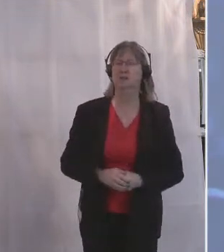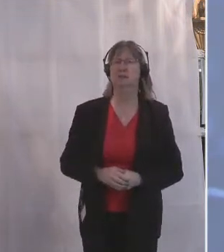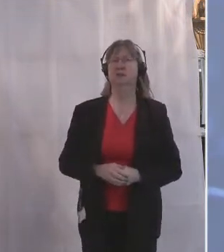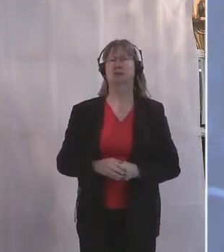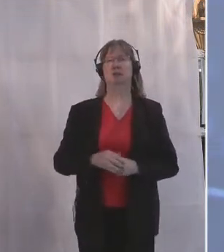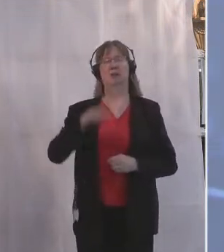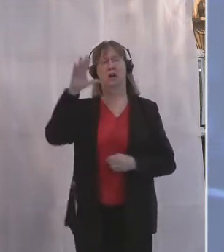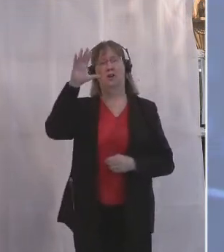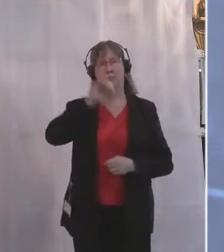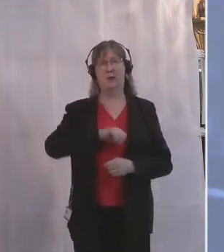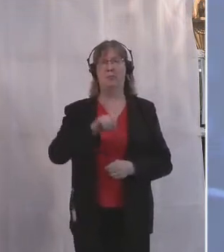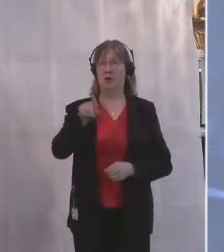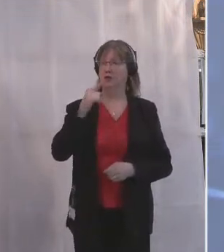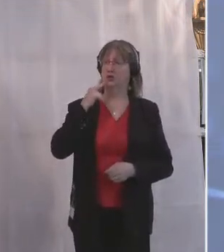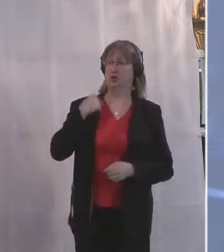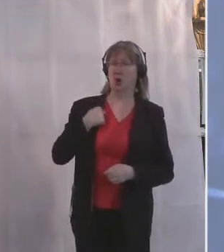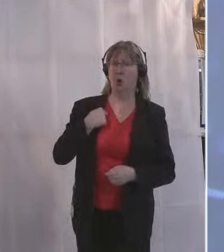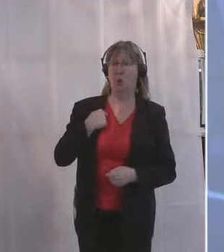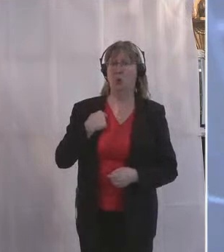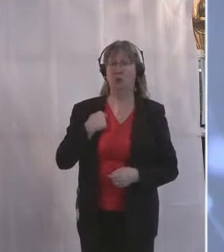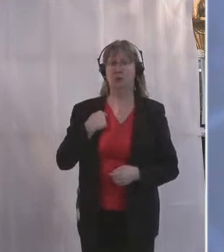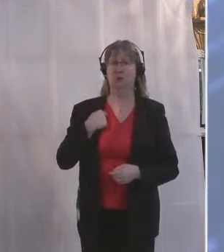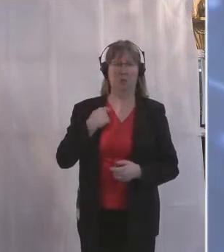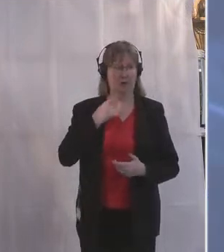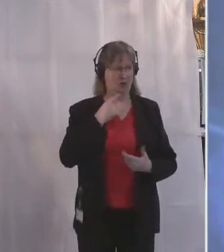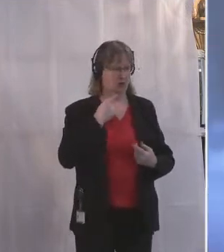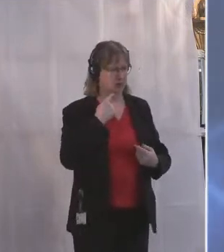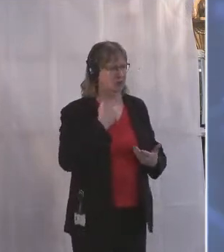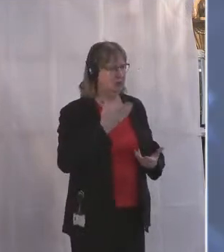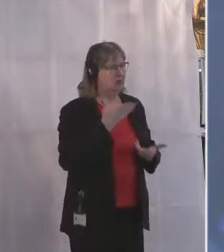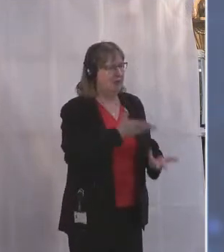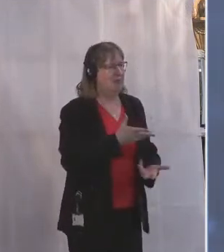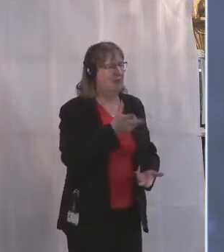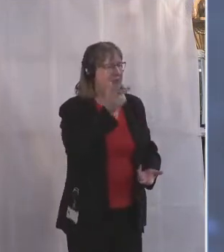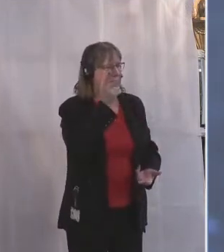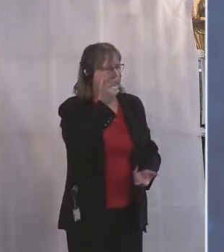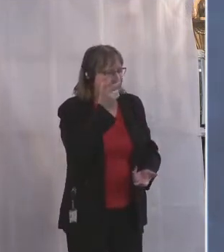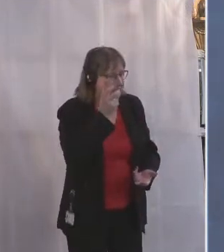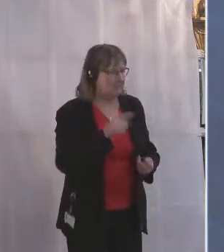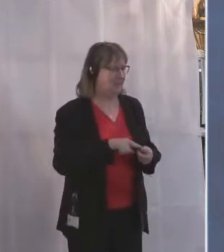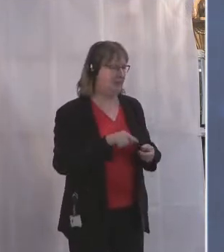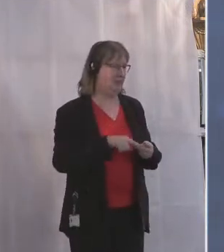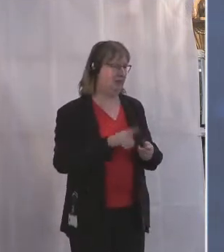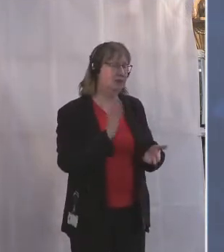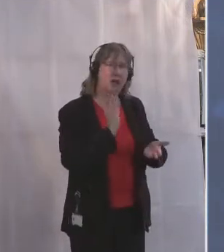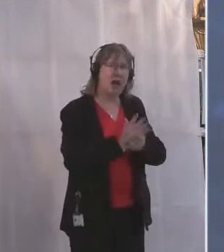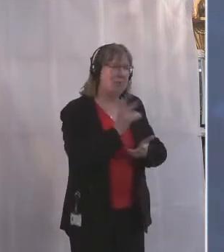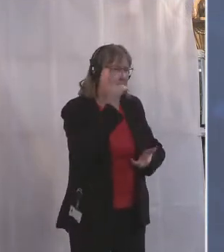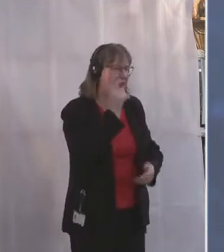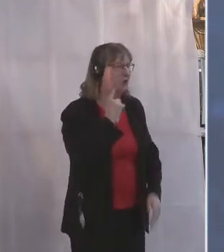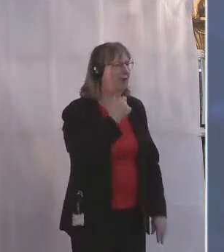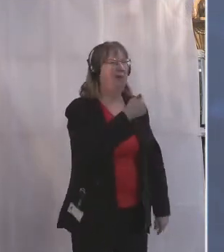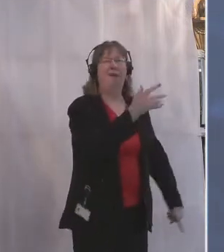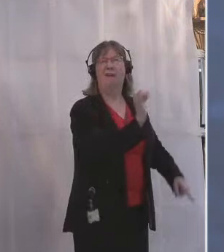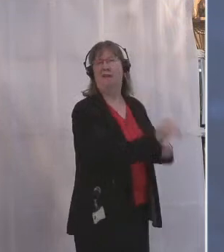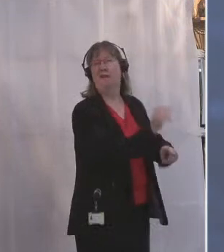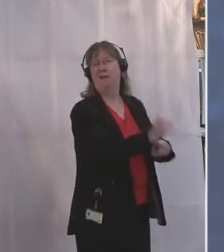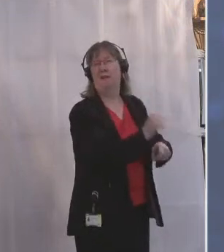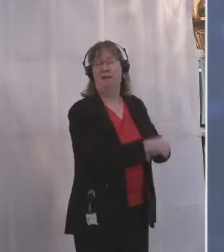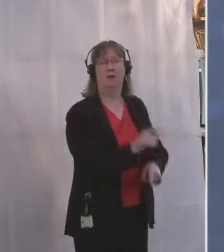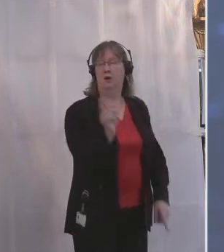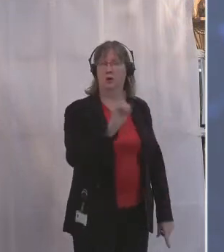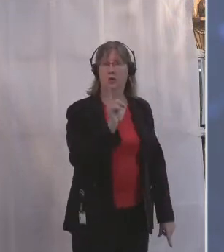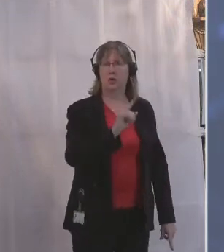I'll always remember that she gave me that time, energy, commitment, and listened, and really, really listened. And for me, she became an